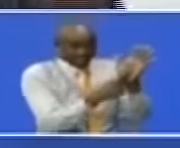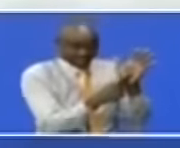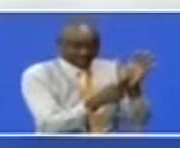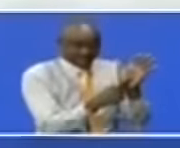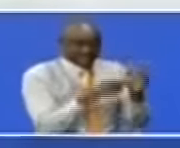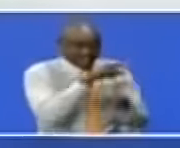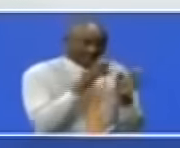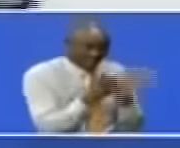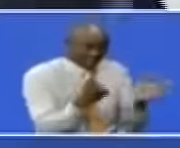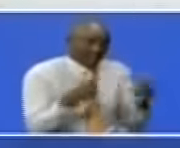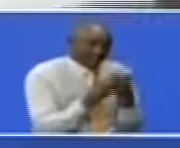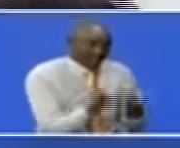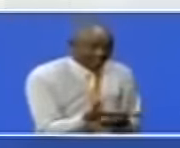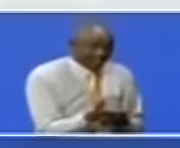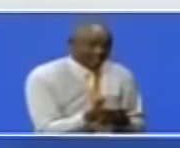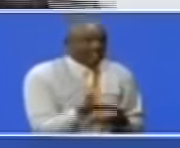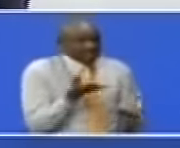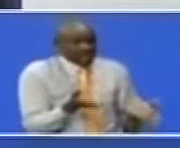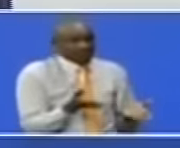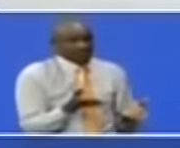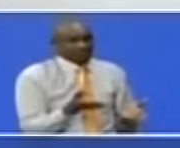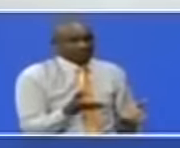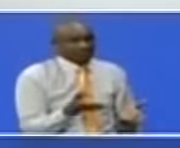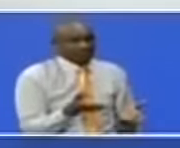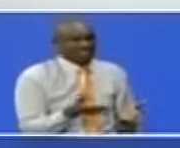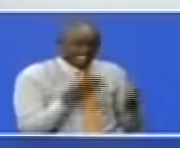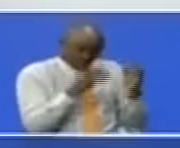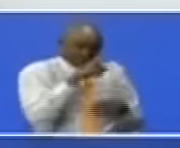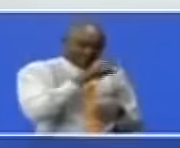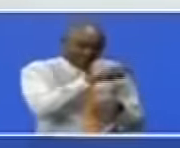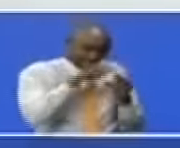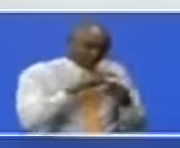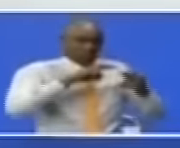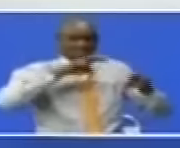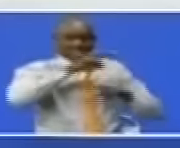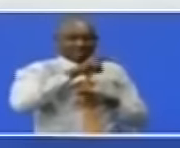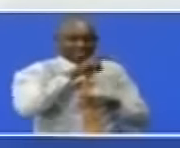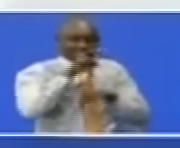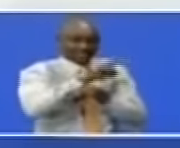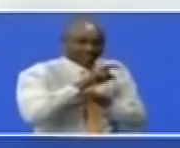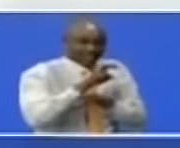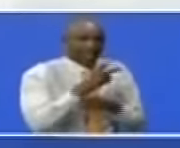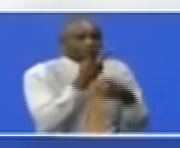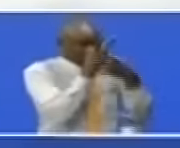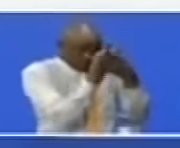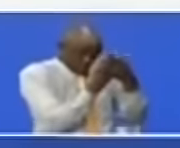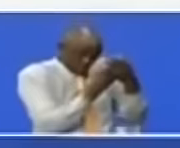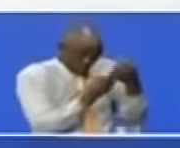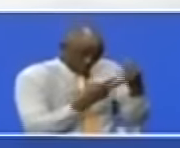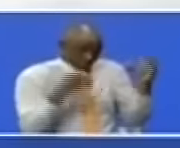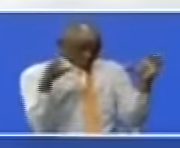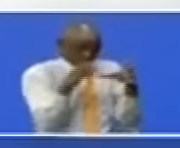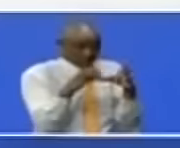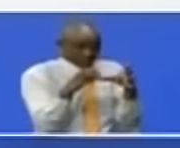here, or a pollster. Survey researcher. If you are doing a national survey, what you are saying is that both